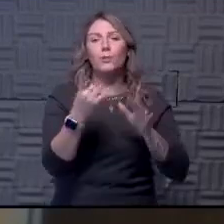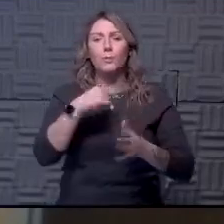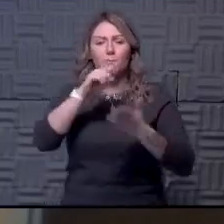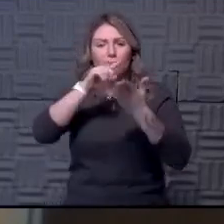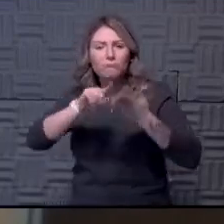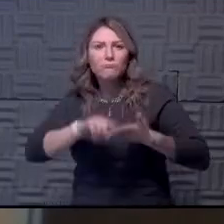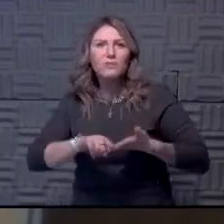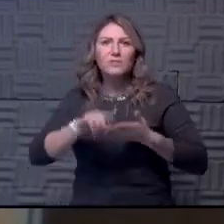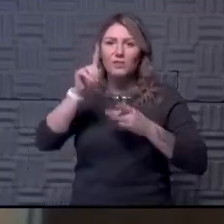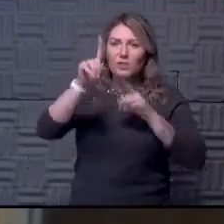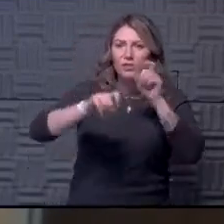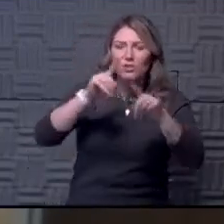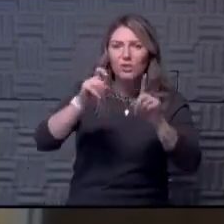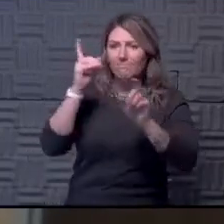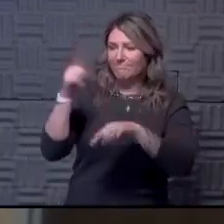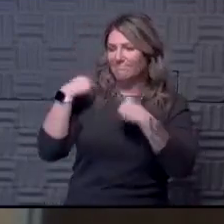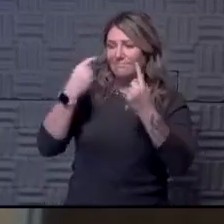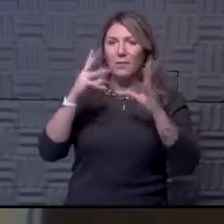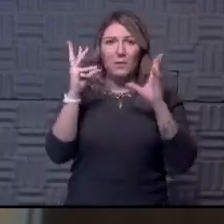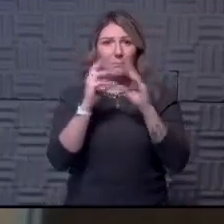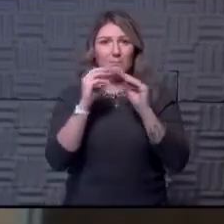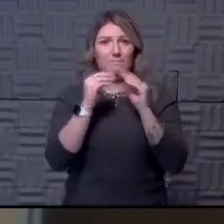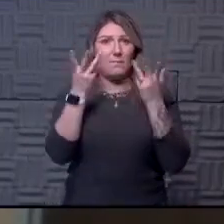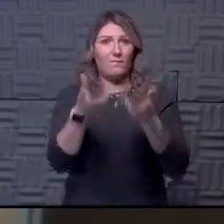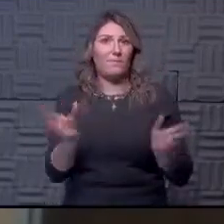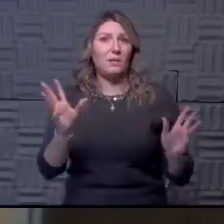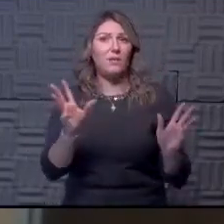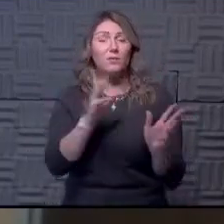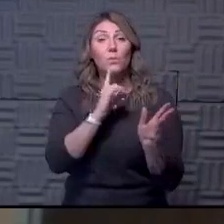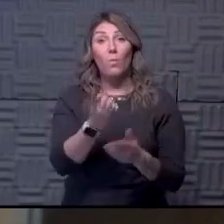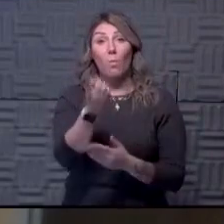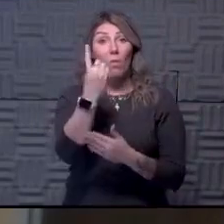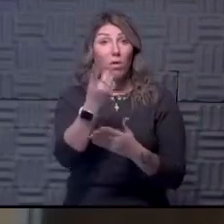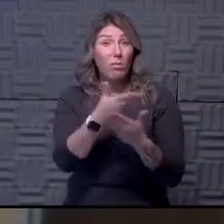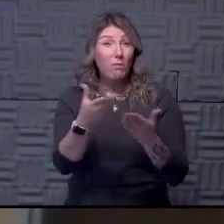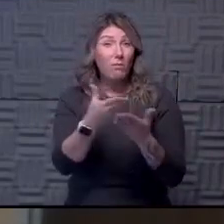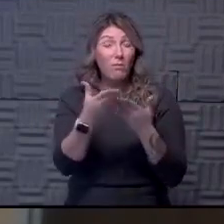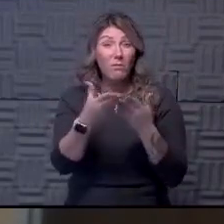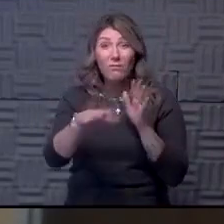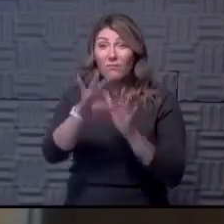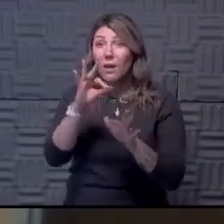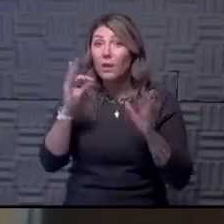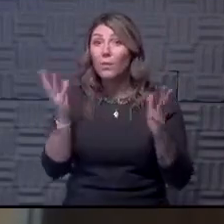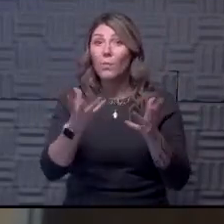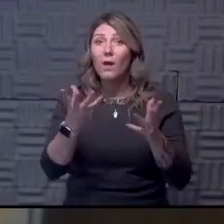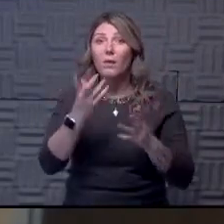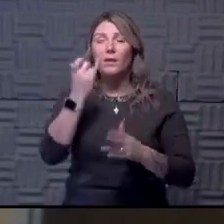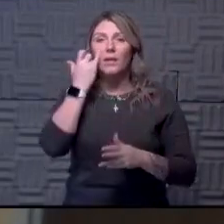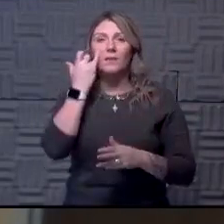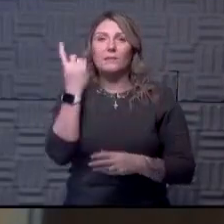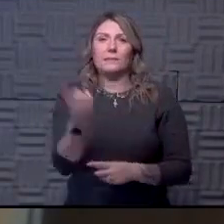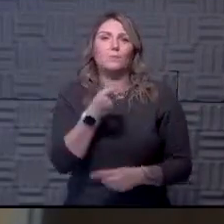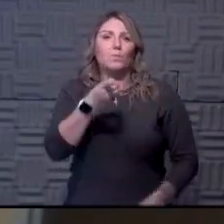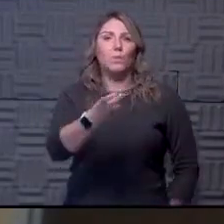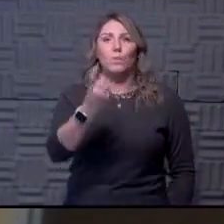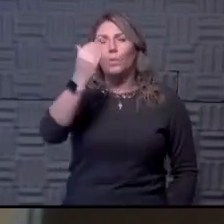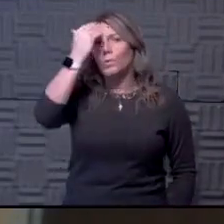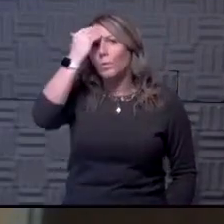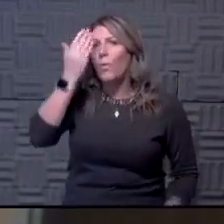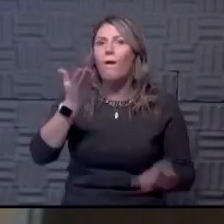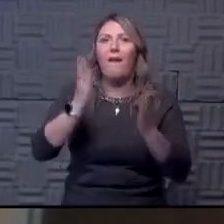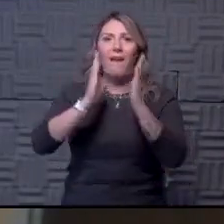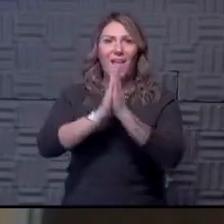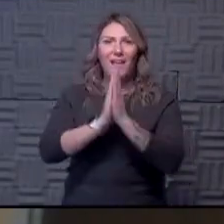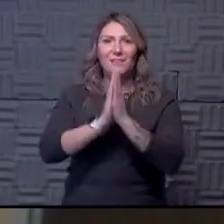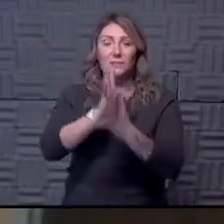and surveys since those meetings ended. And one of the things we're finding is that when somebody asks you